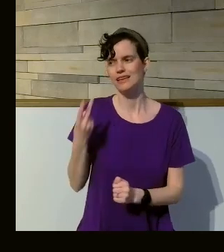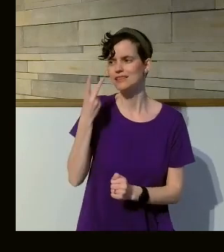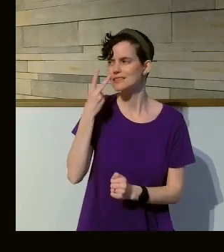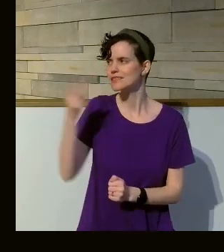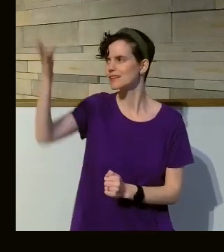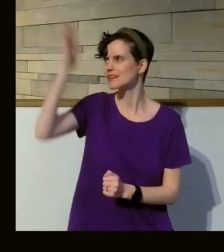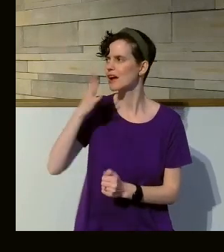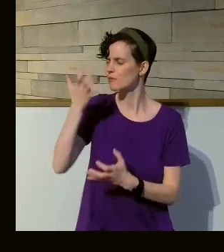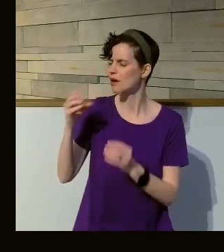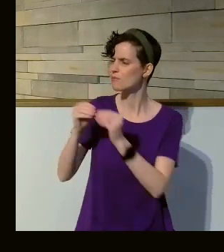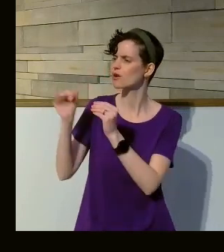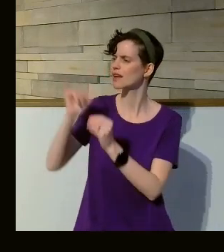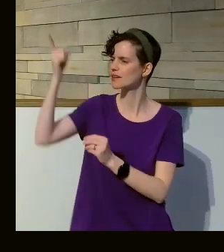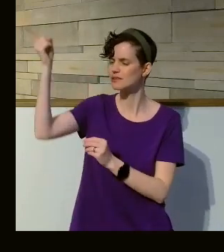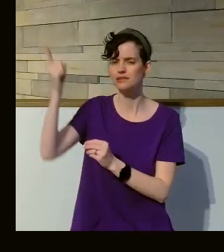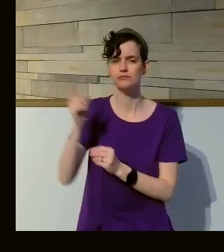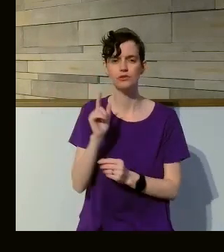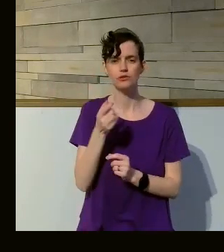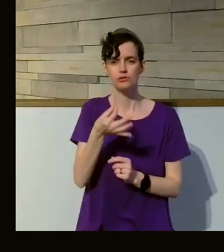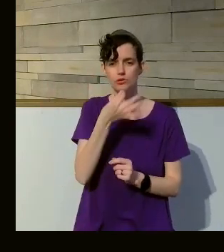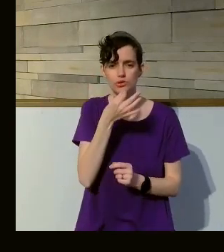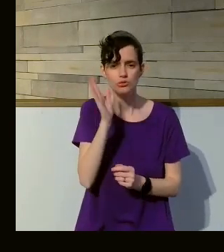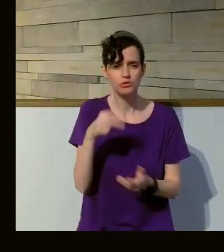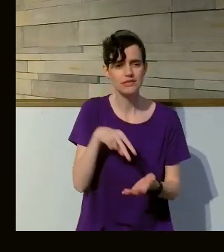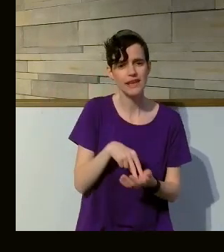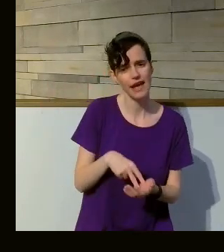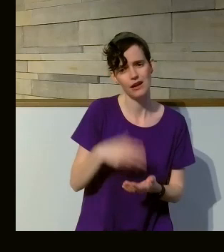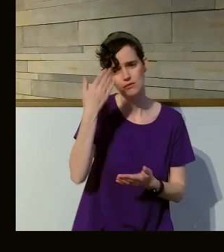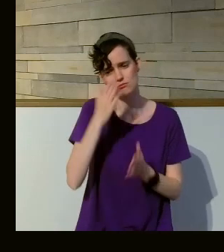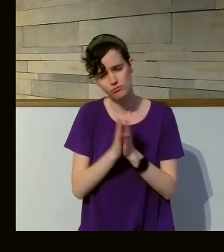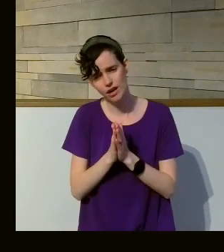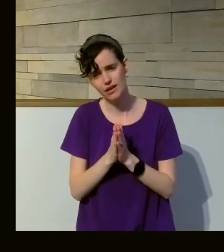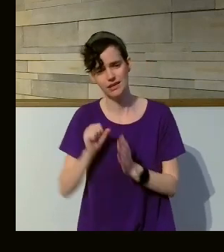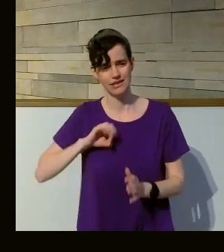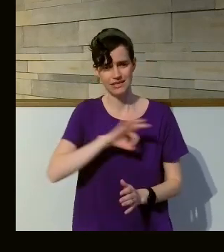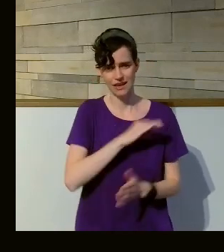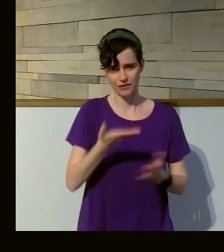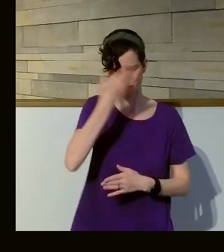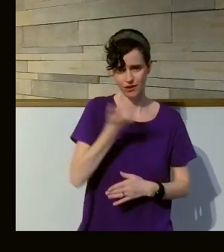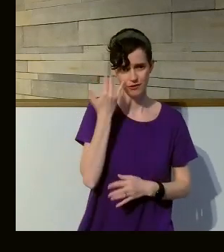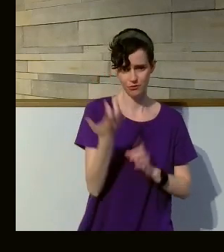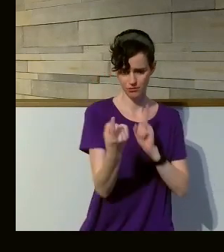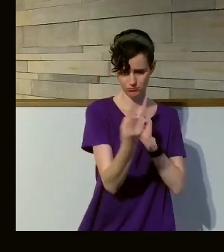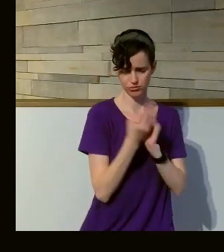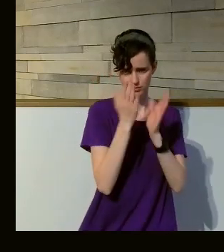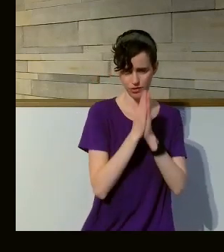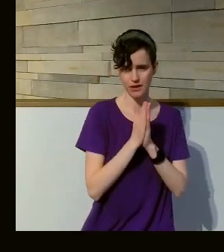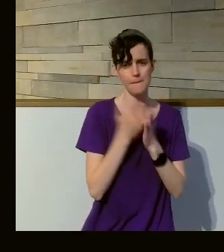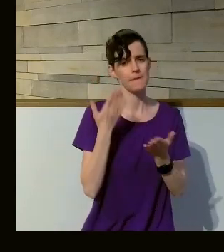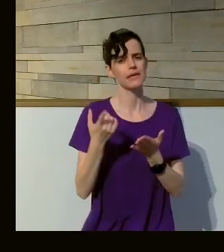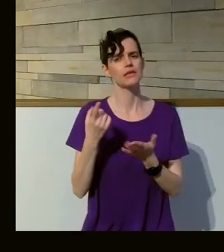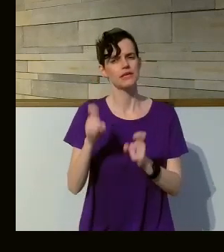more like him. In a moment, I'm going to have you stand. I want to pray with you. The staff will be up here at the front for those of you that would like to come forward and pray. Some of you need to give your